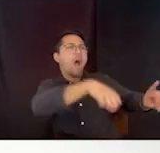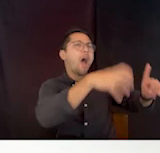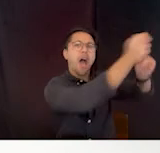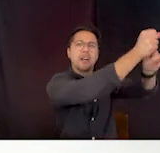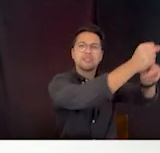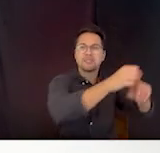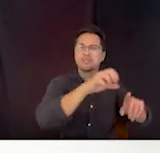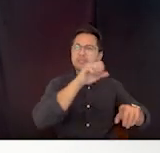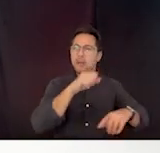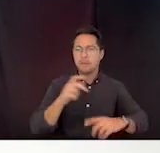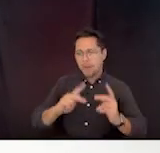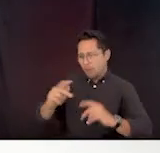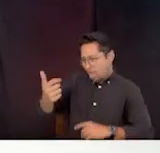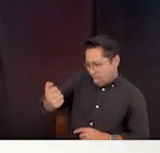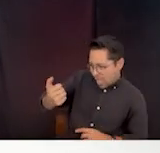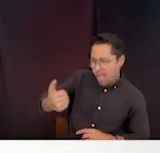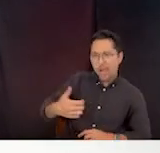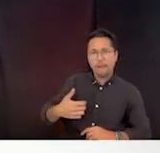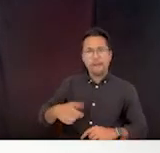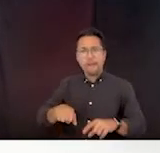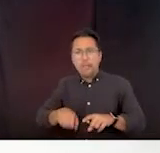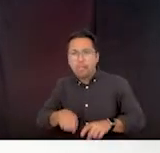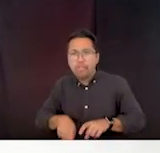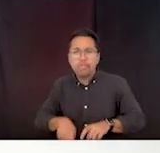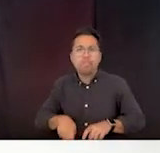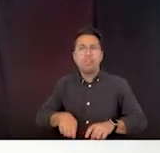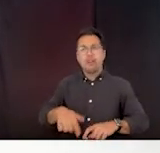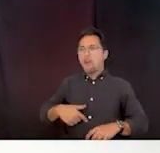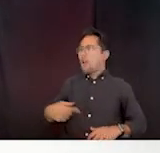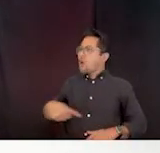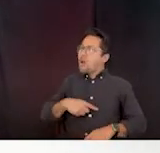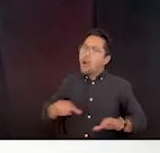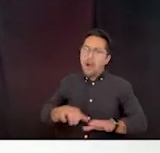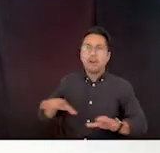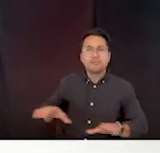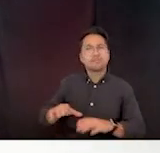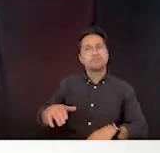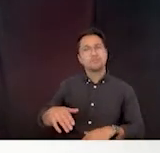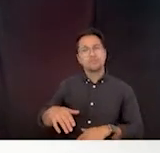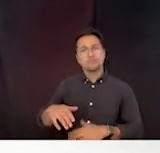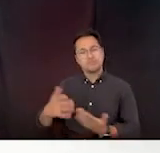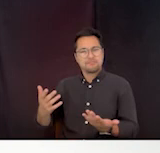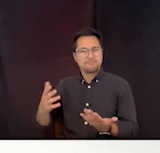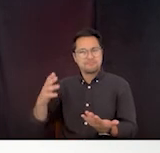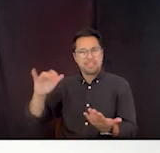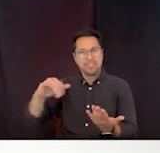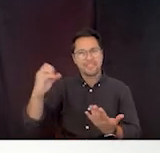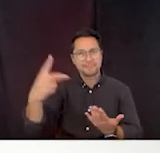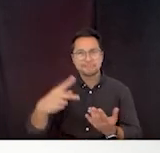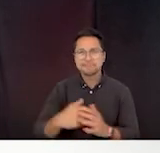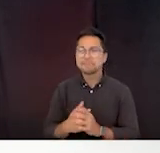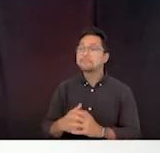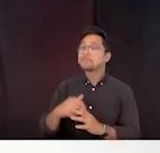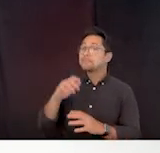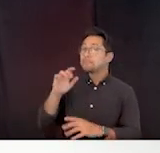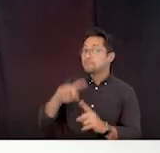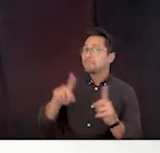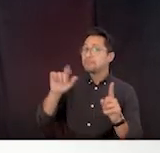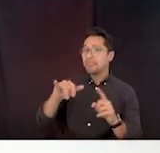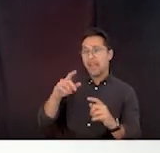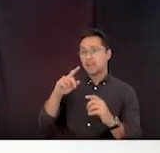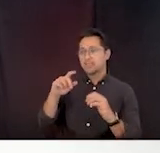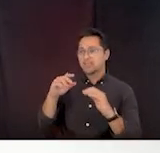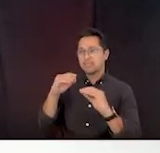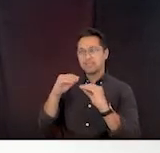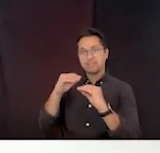their pen up and down. People jiggle their leg. We all do it. We just do it in a little bit more subtle way. That's okay. But that's just to kind of address